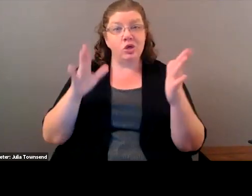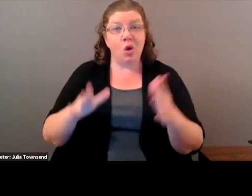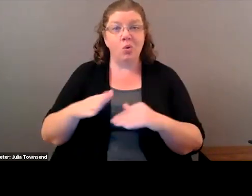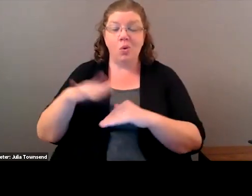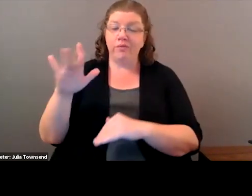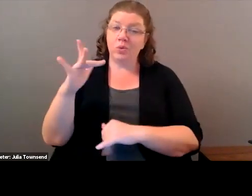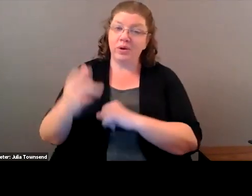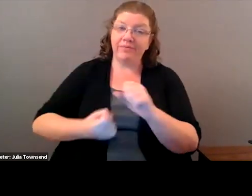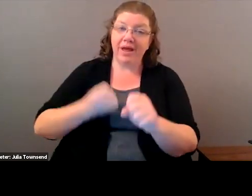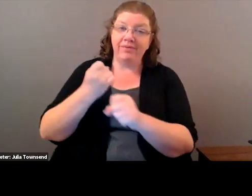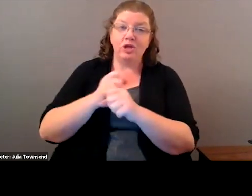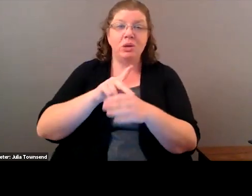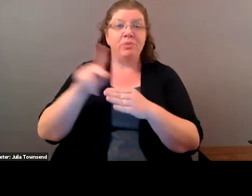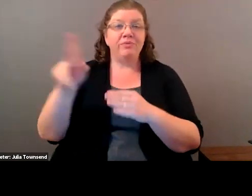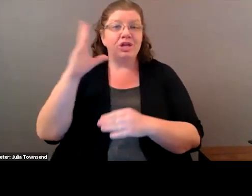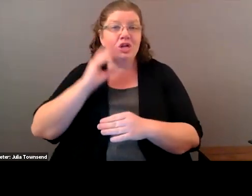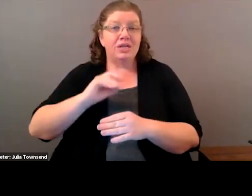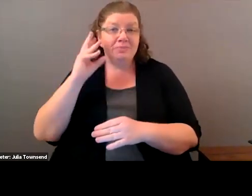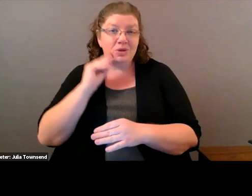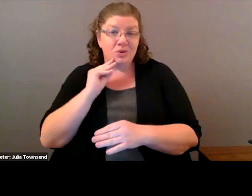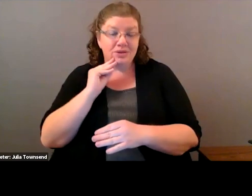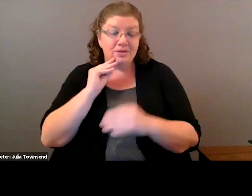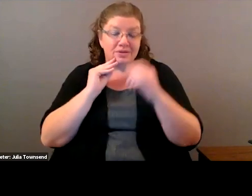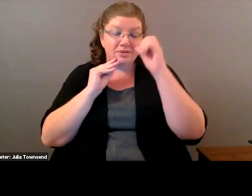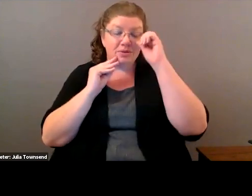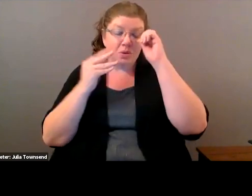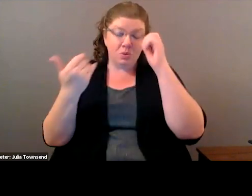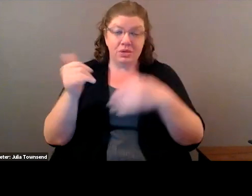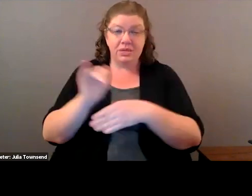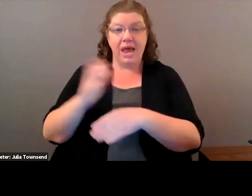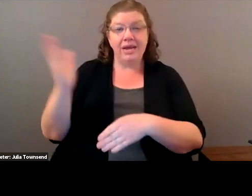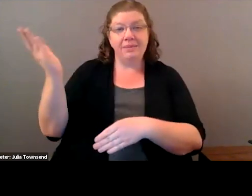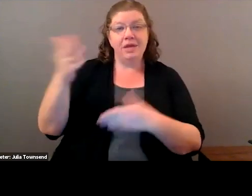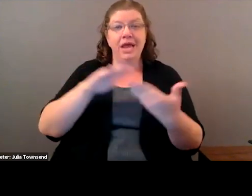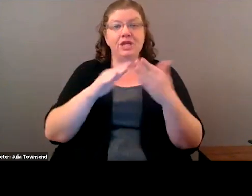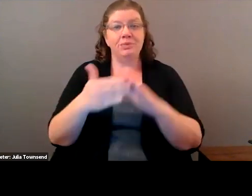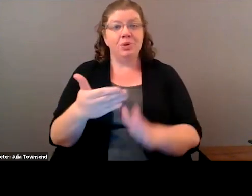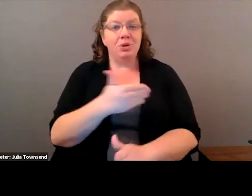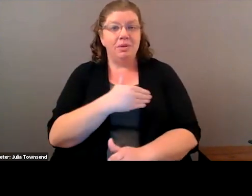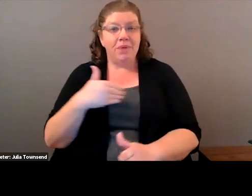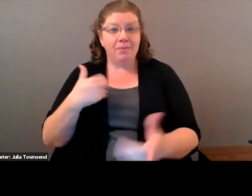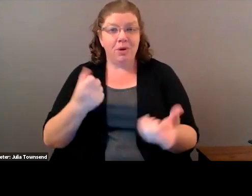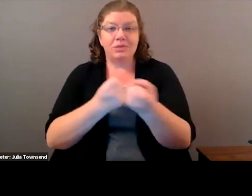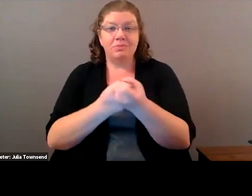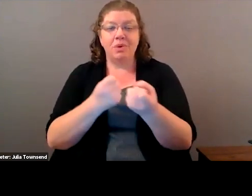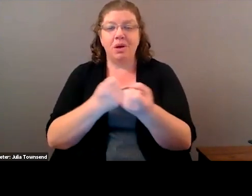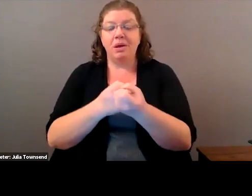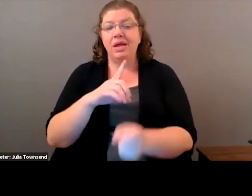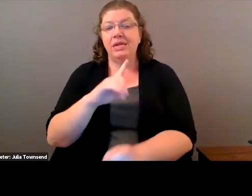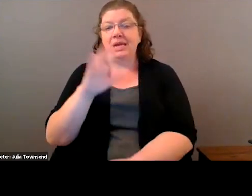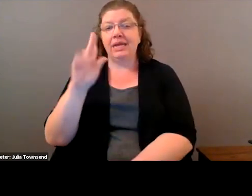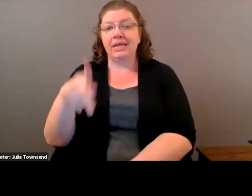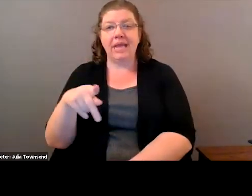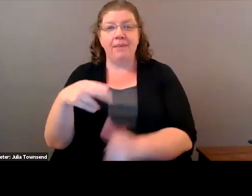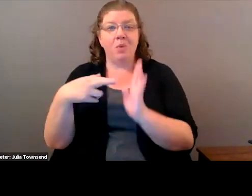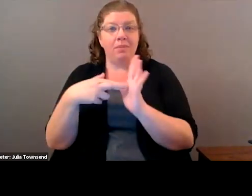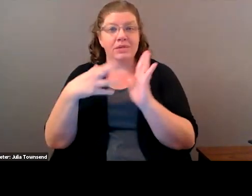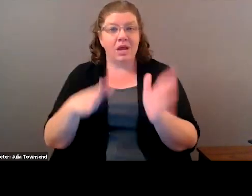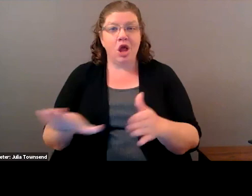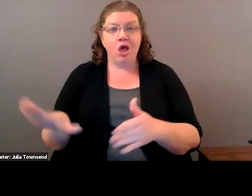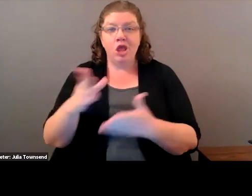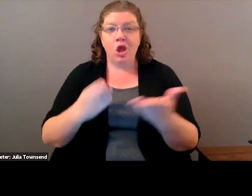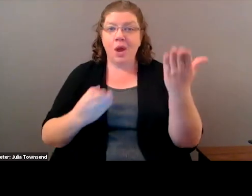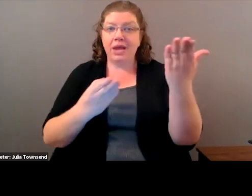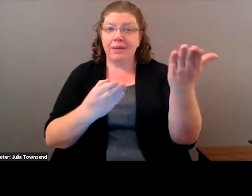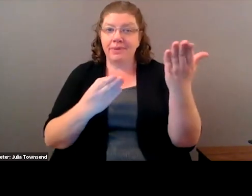25 years of professional experience. I'm speaking tonight as a community member in support of the DLAC representatives, their recommendations,